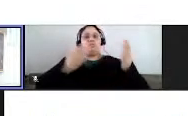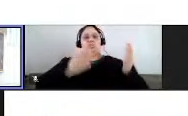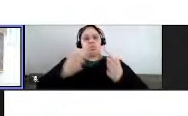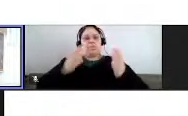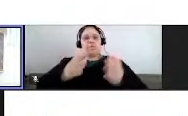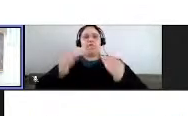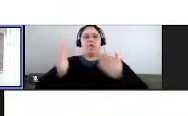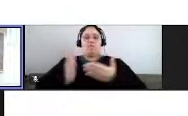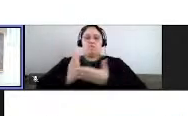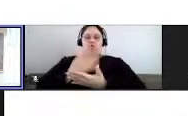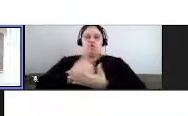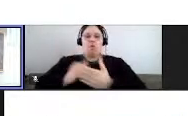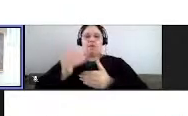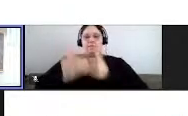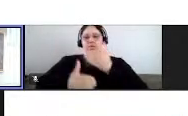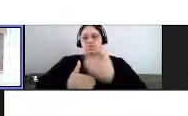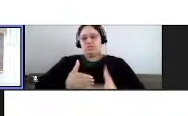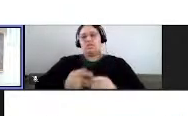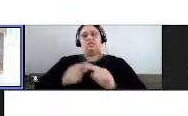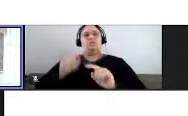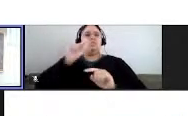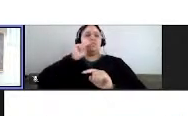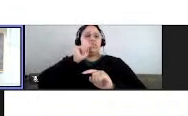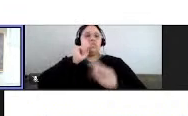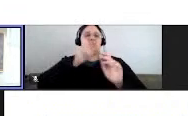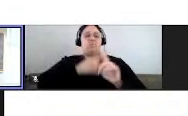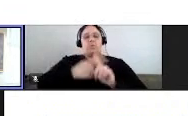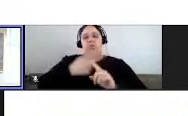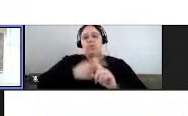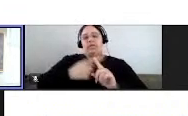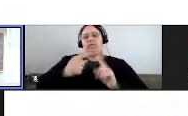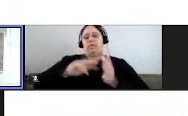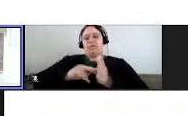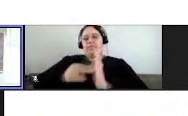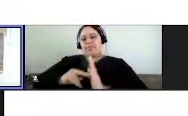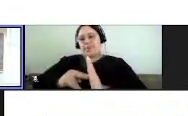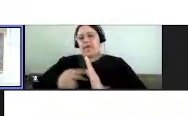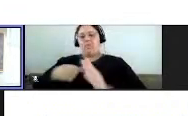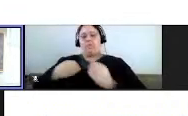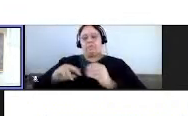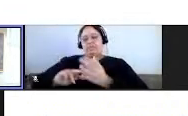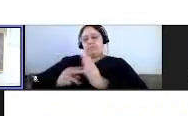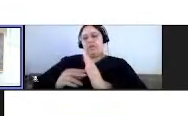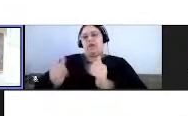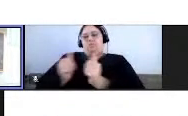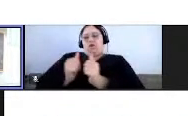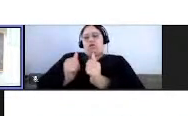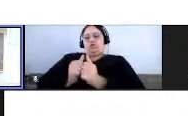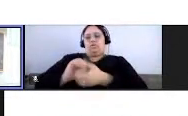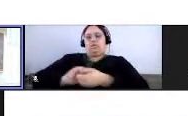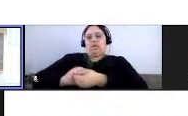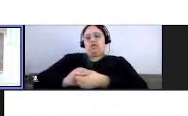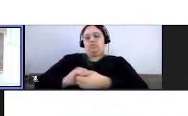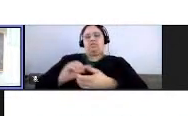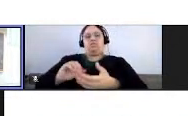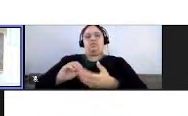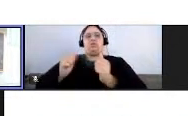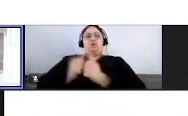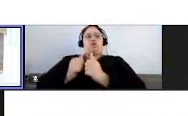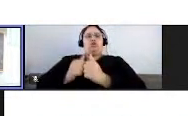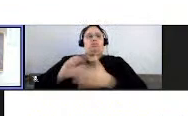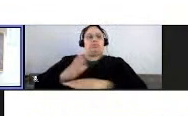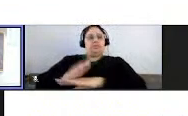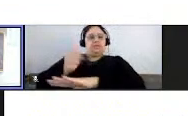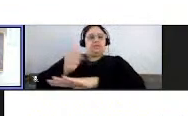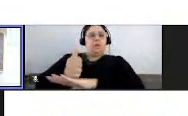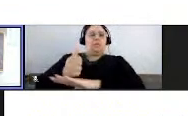procurement processes. It's the quarter where planning, our partnership arrangements is being set up. So we normally